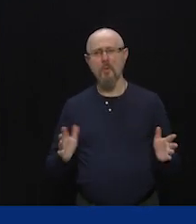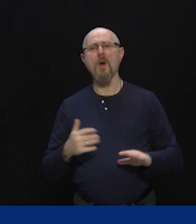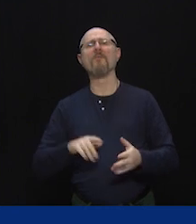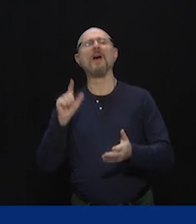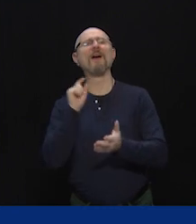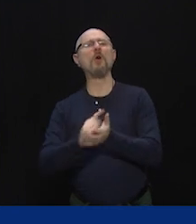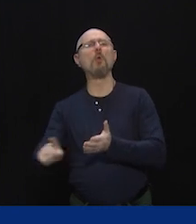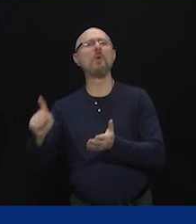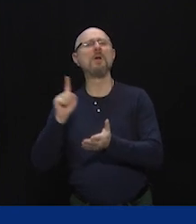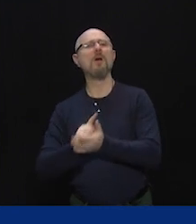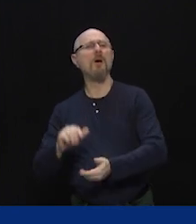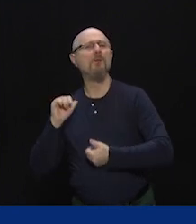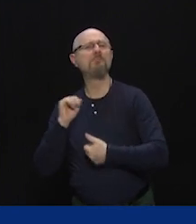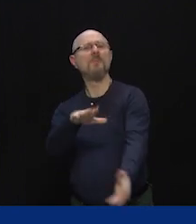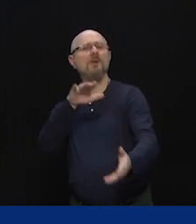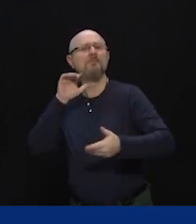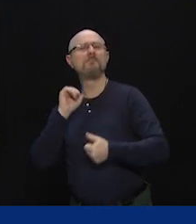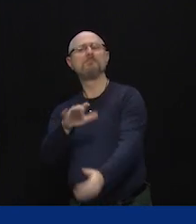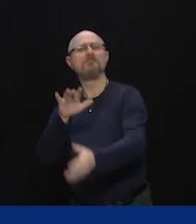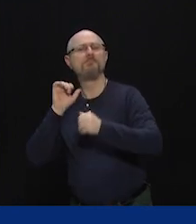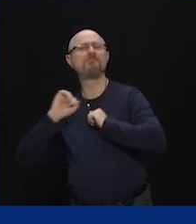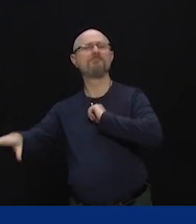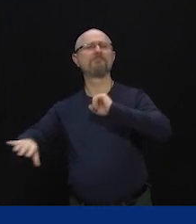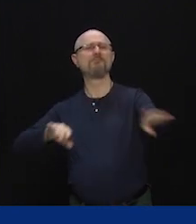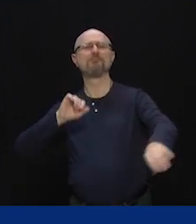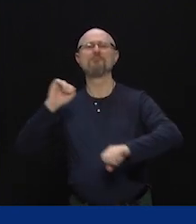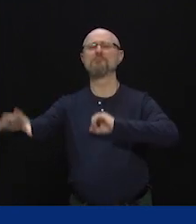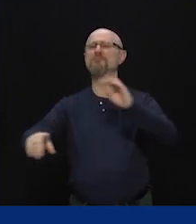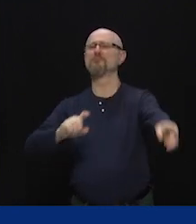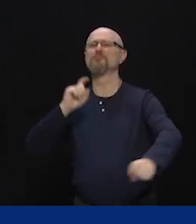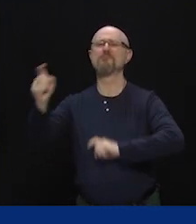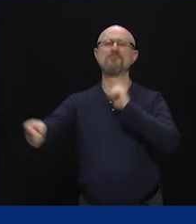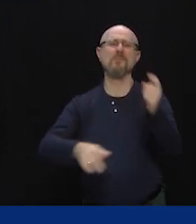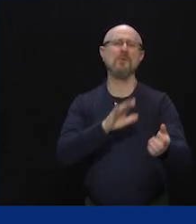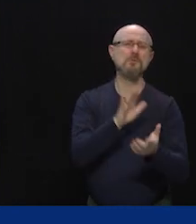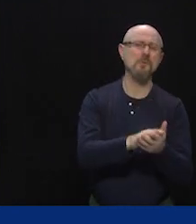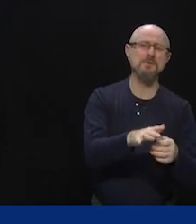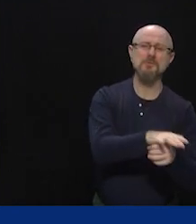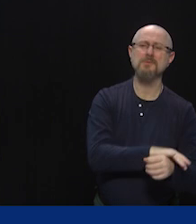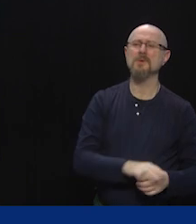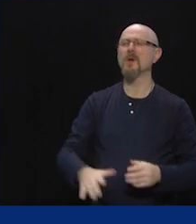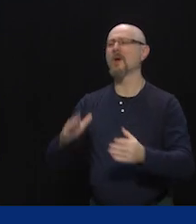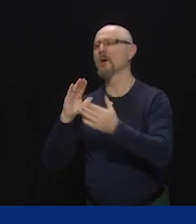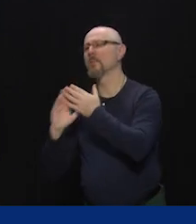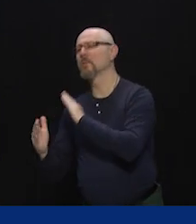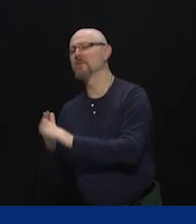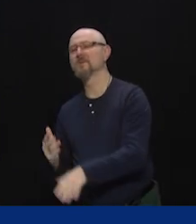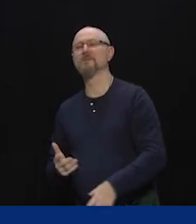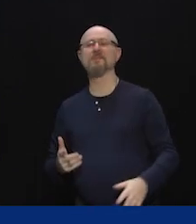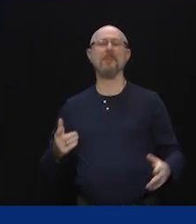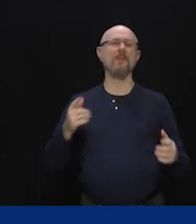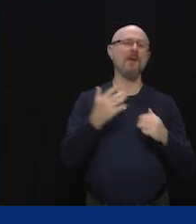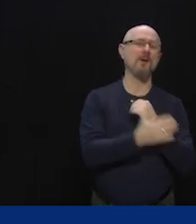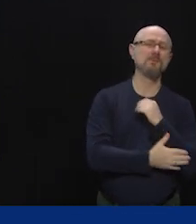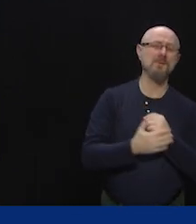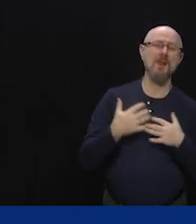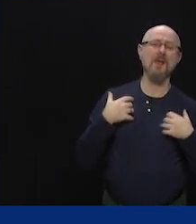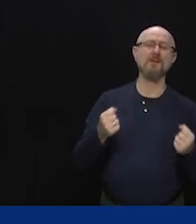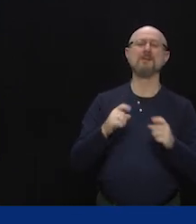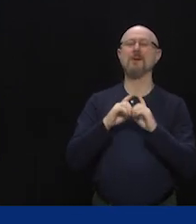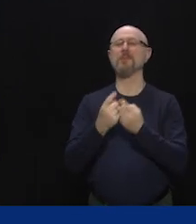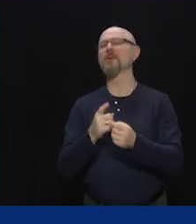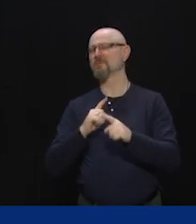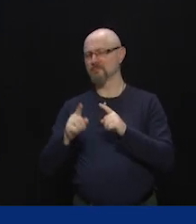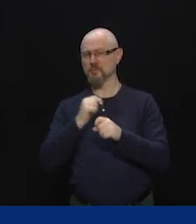every other week to all of our counties, both to our school districts, but also to communities to make sure that folks are